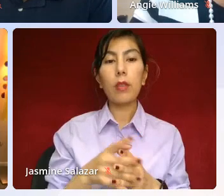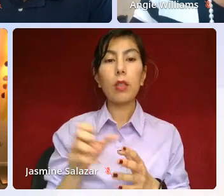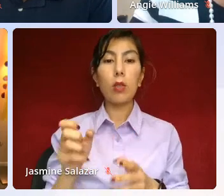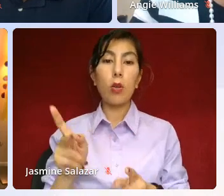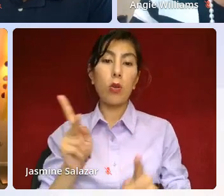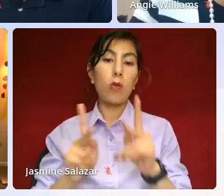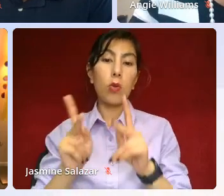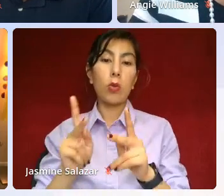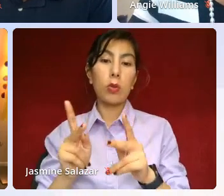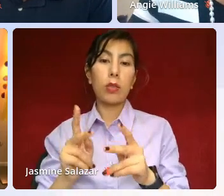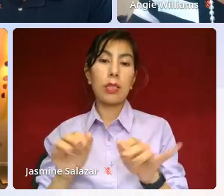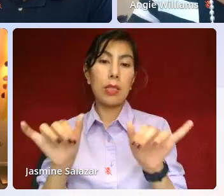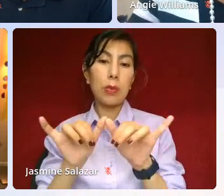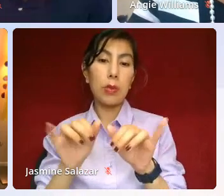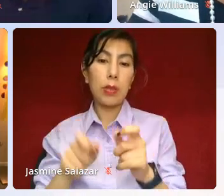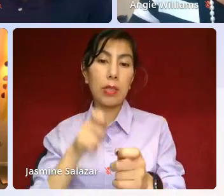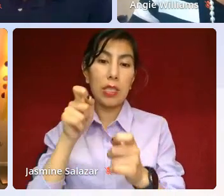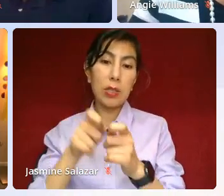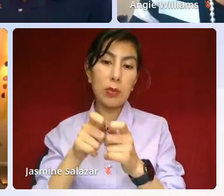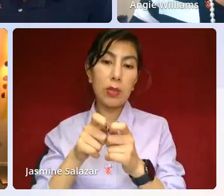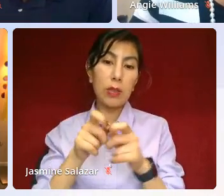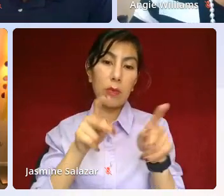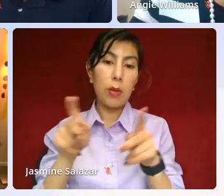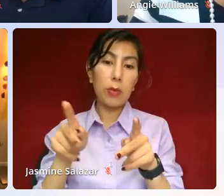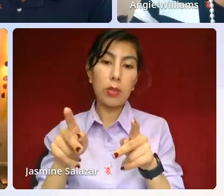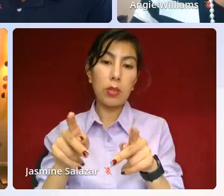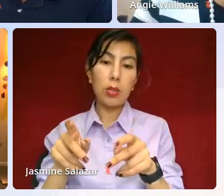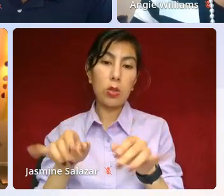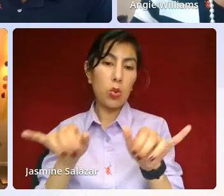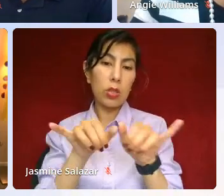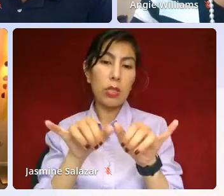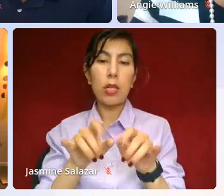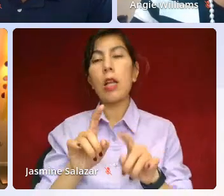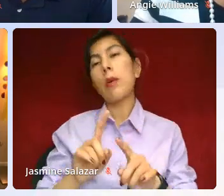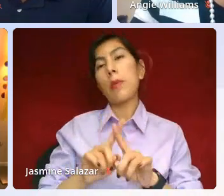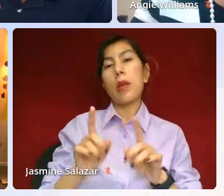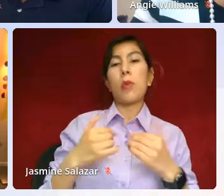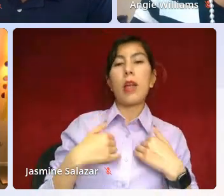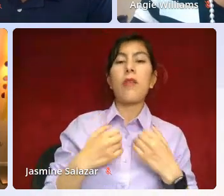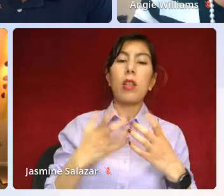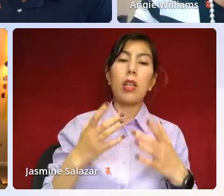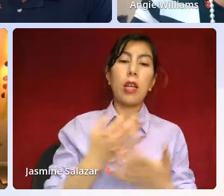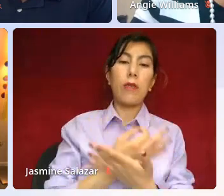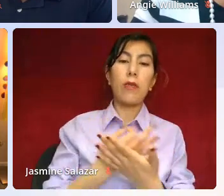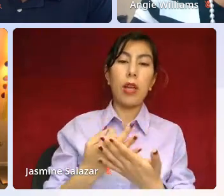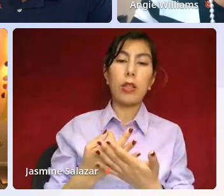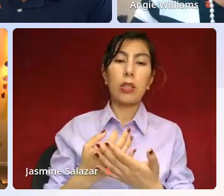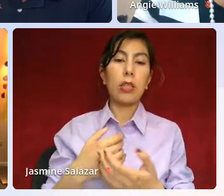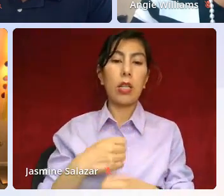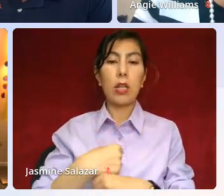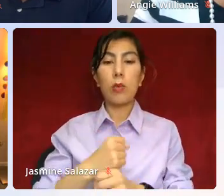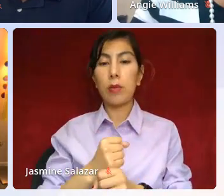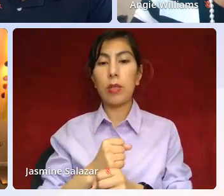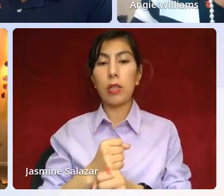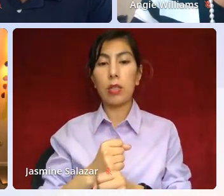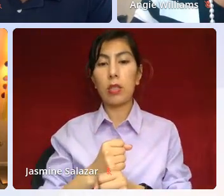measured by a specific population, relative size? I think there are a lot of factors, and I don't want to sort of make this session about sort of the definition. I think it's more about